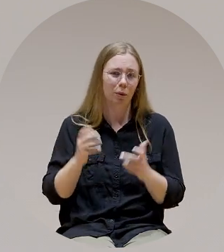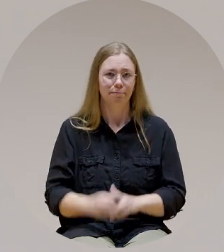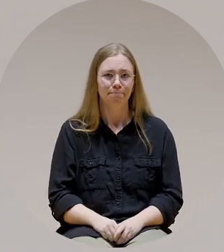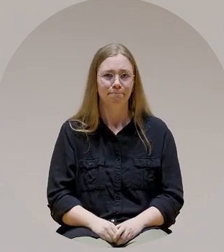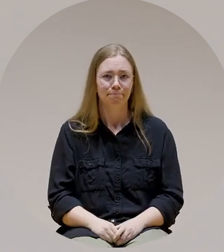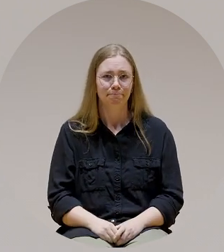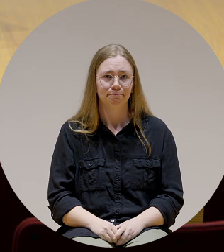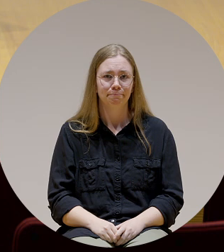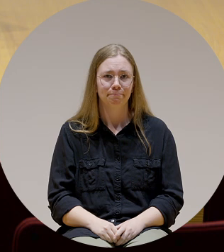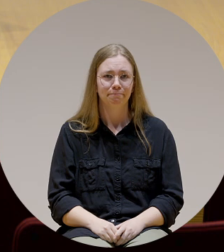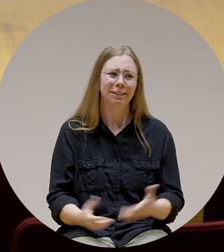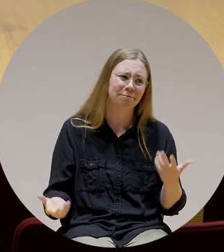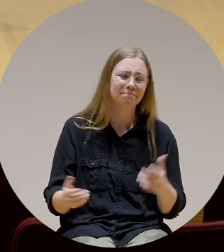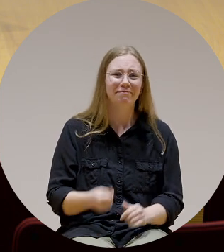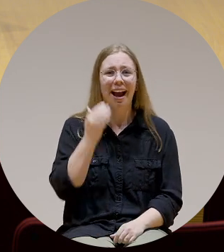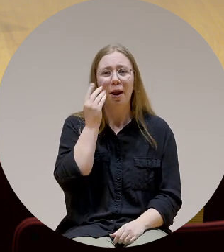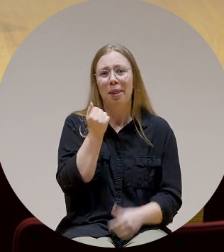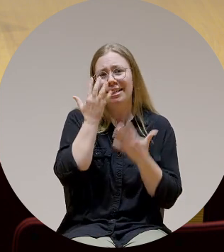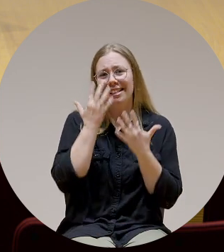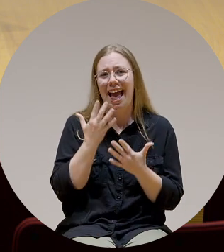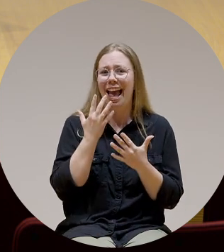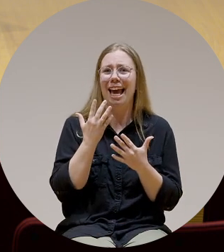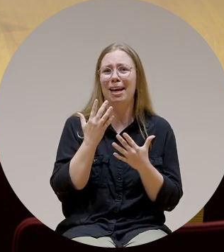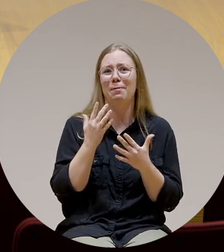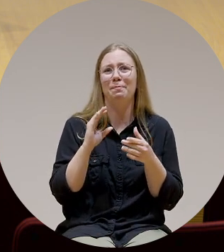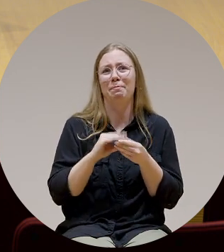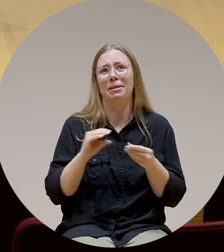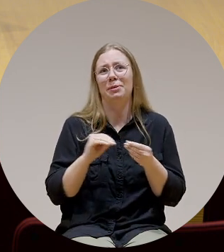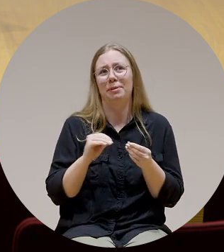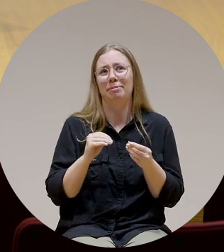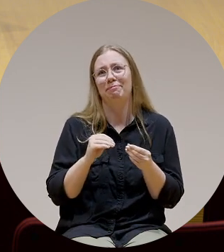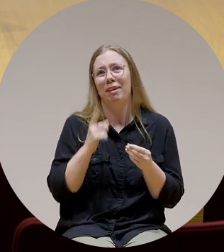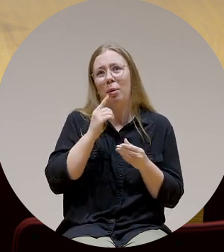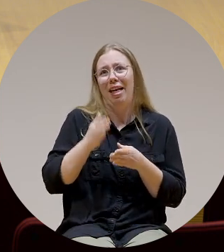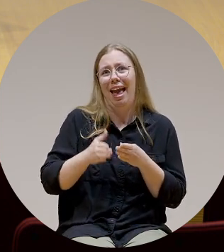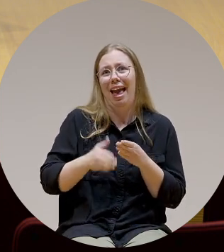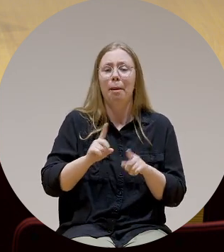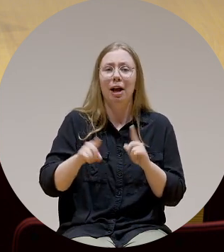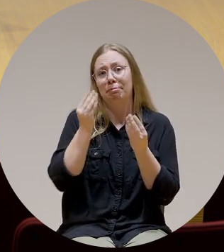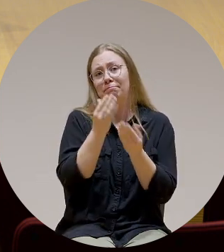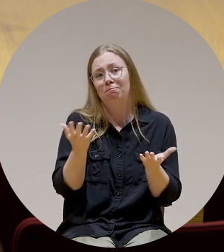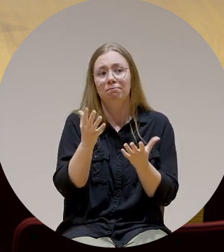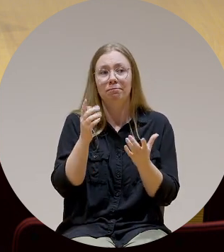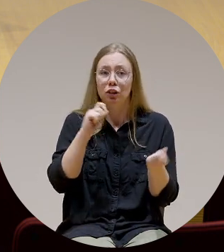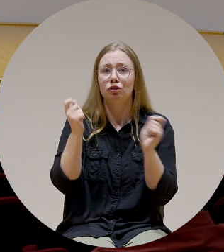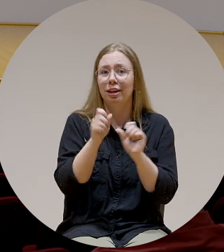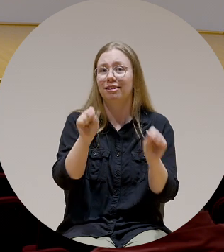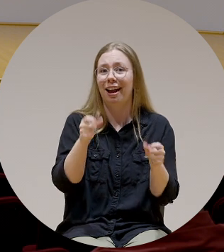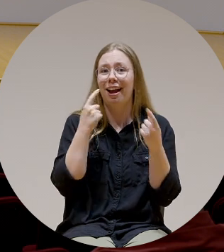yeah. It's a little sad note to end on, except, to say that change can come.